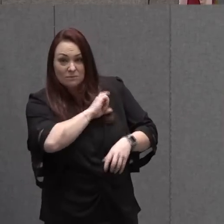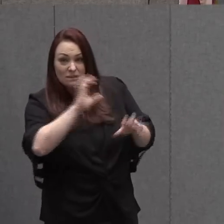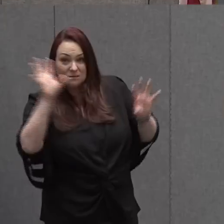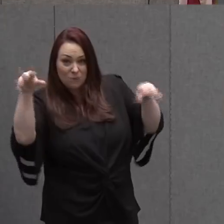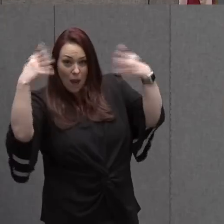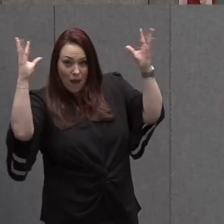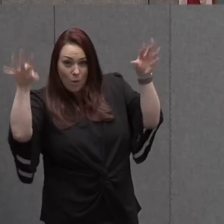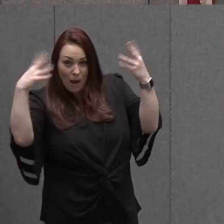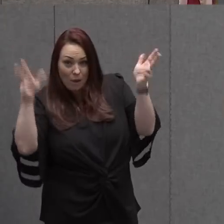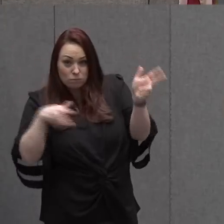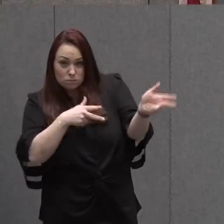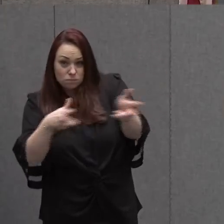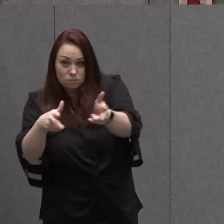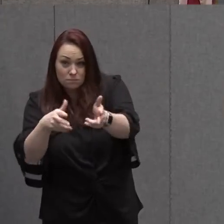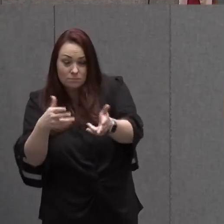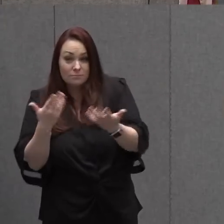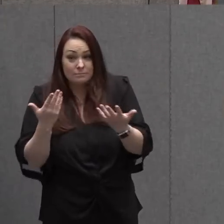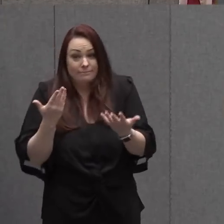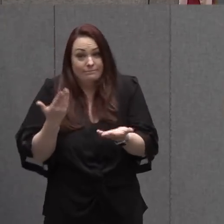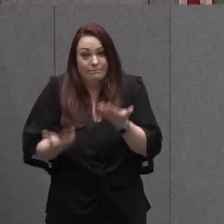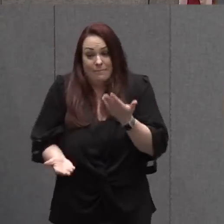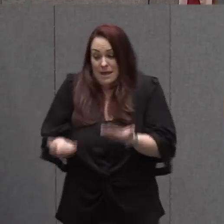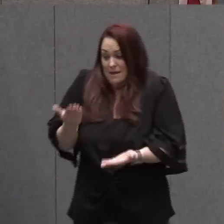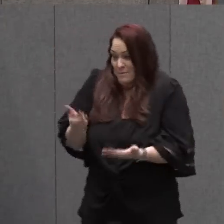this poem is making you think?